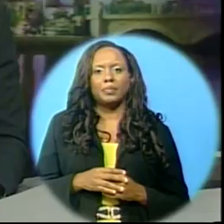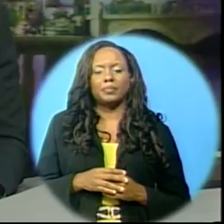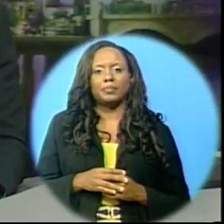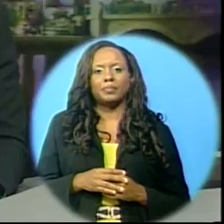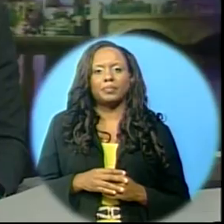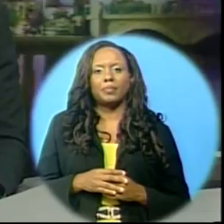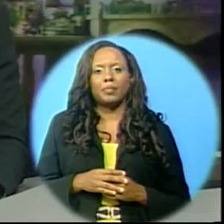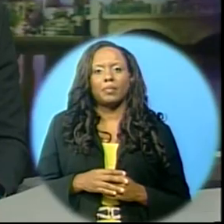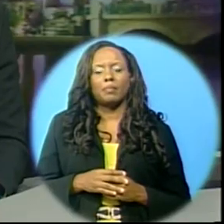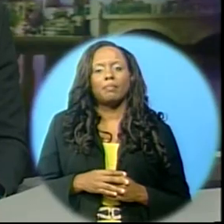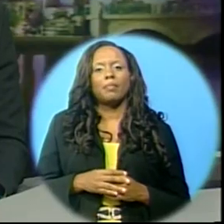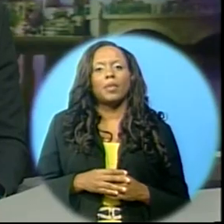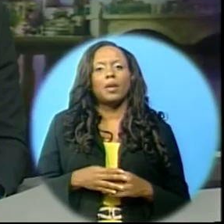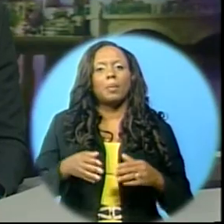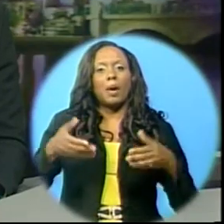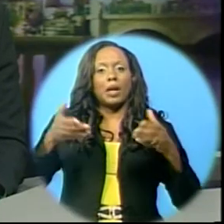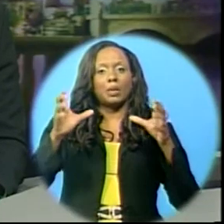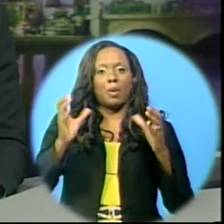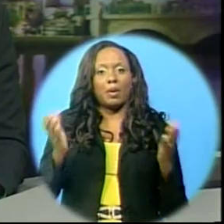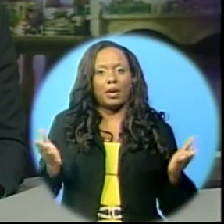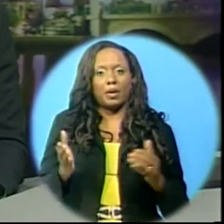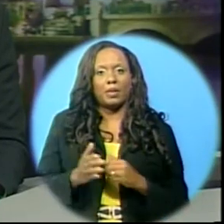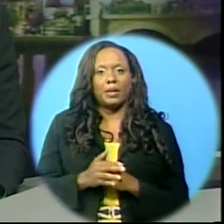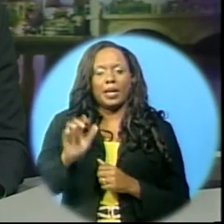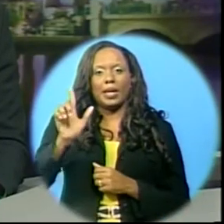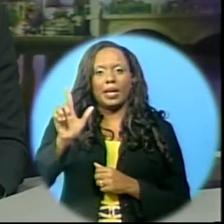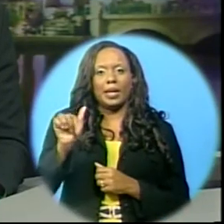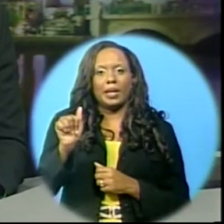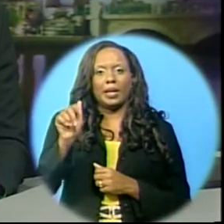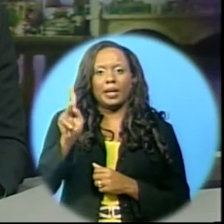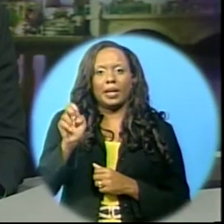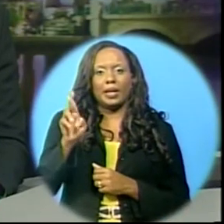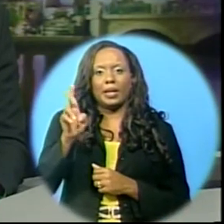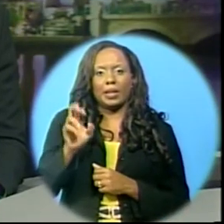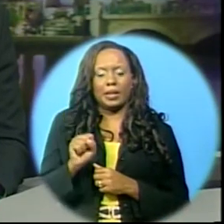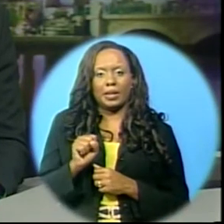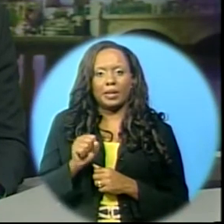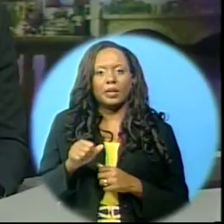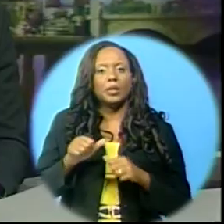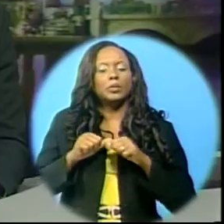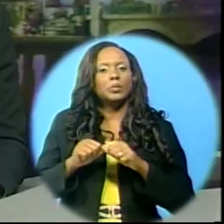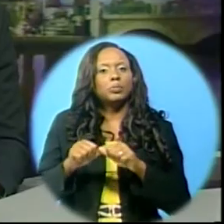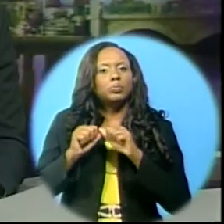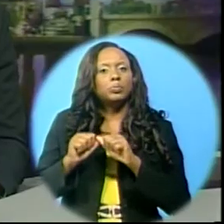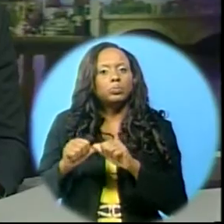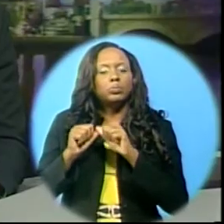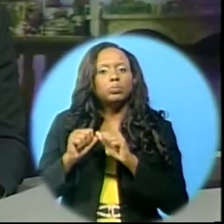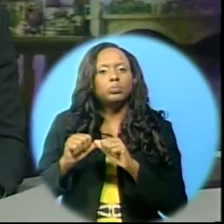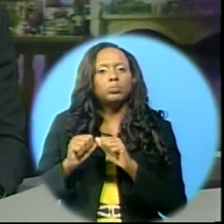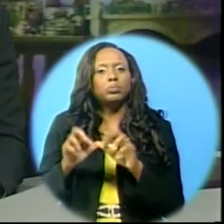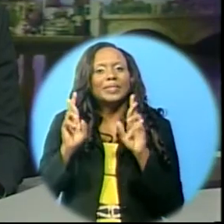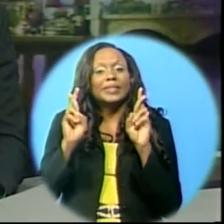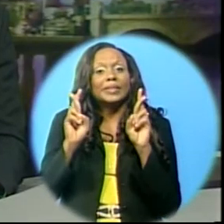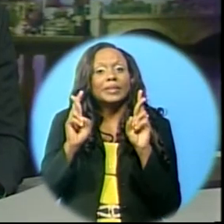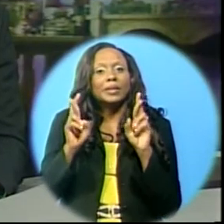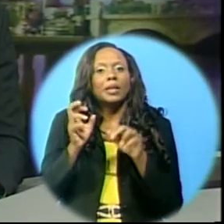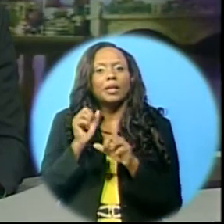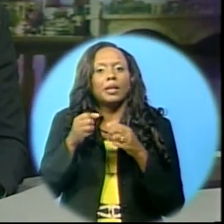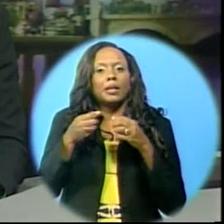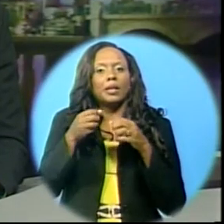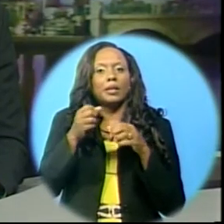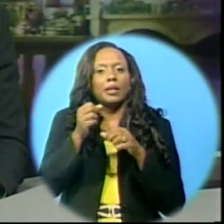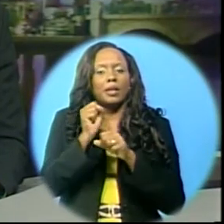Barbados Lumber Company Lakers Sports Club kept their outside chance of making the playoffs alive when they defeated playoff hopefuls